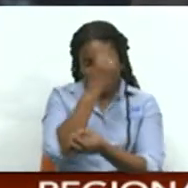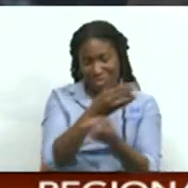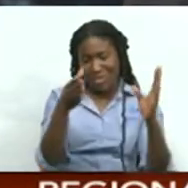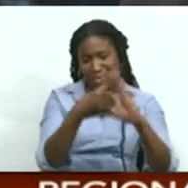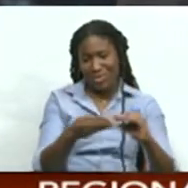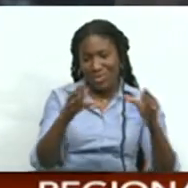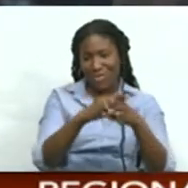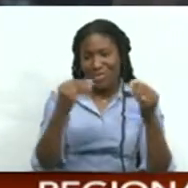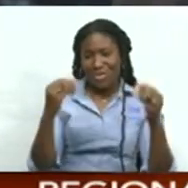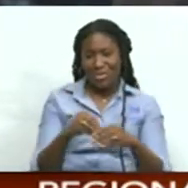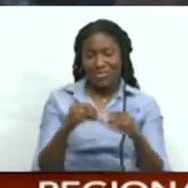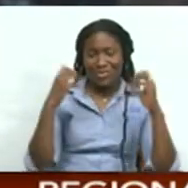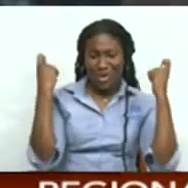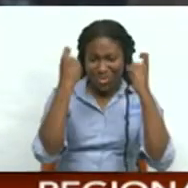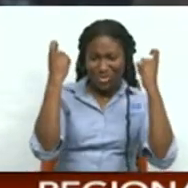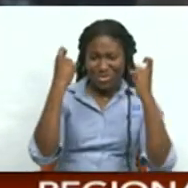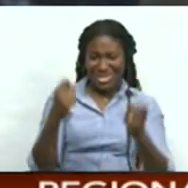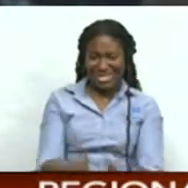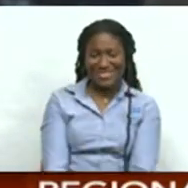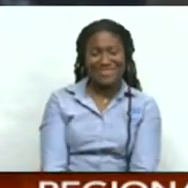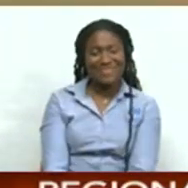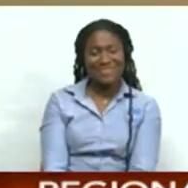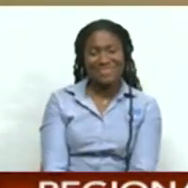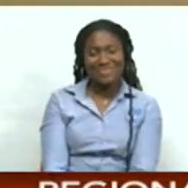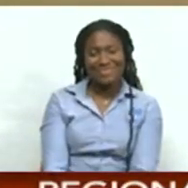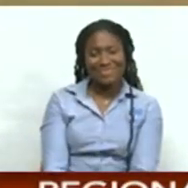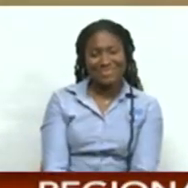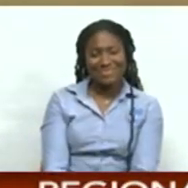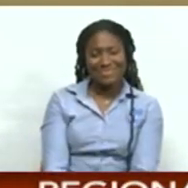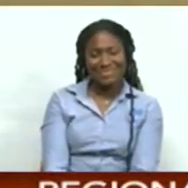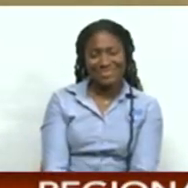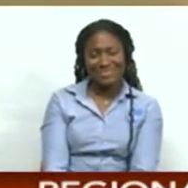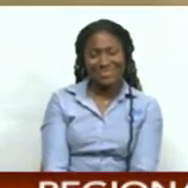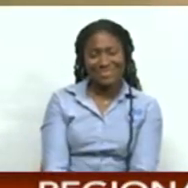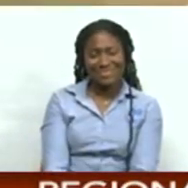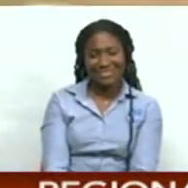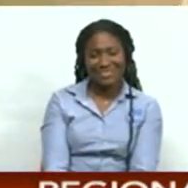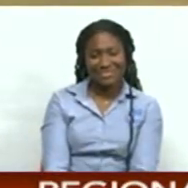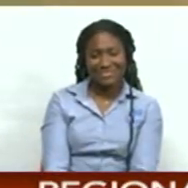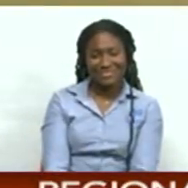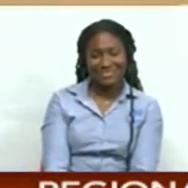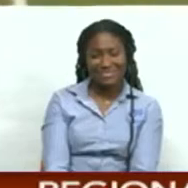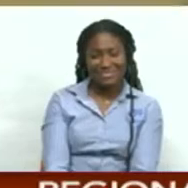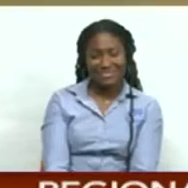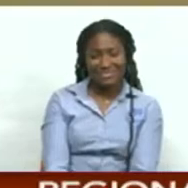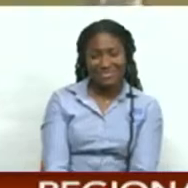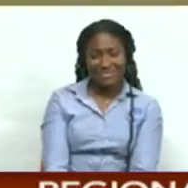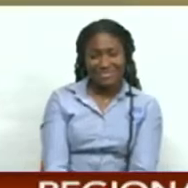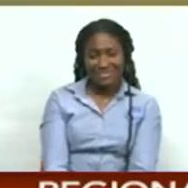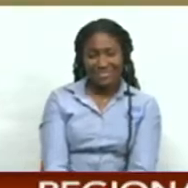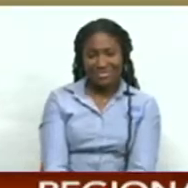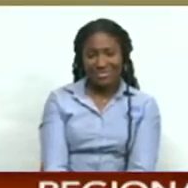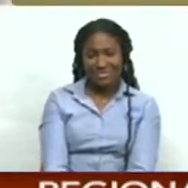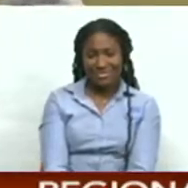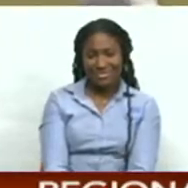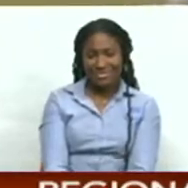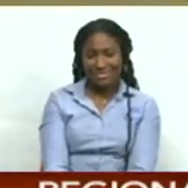most important anniversary. Batty to Lara. There goes the sweep. There it is.